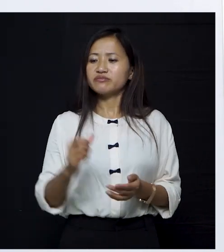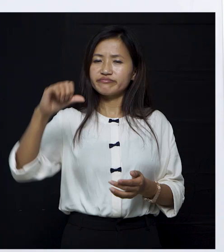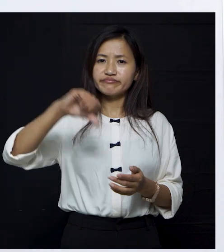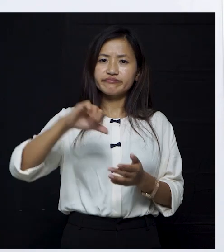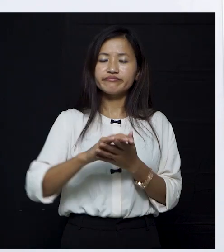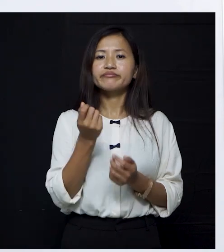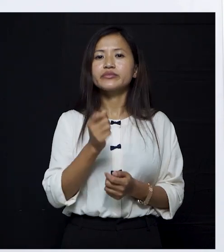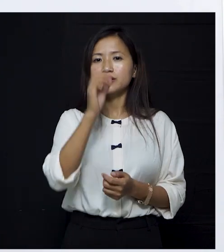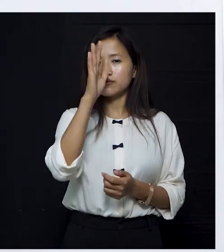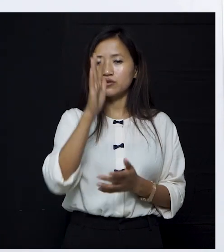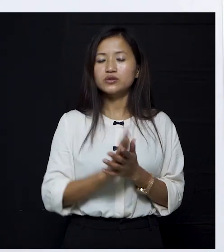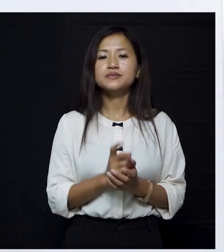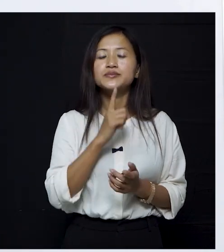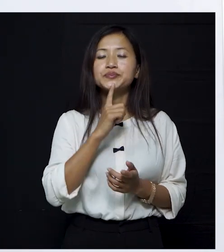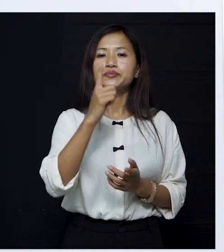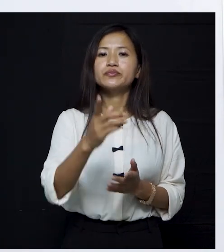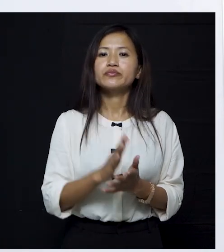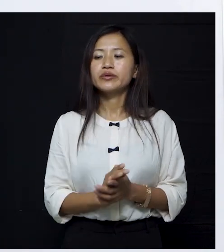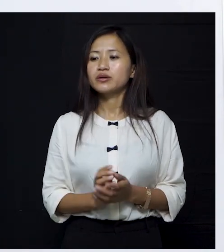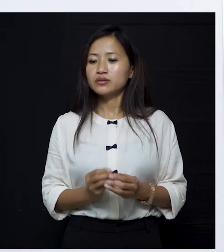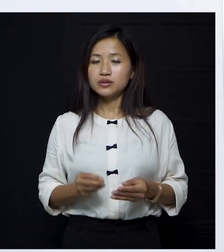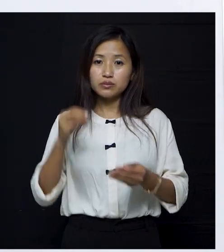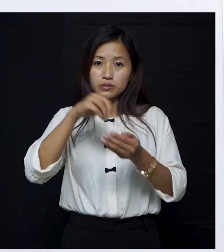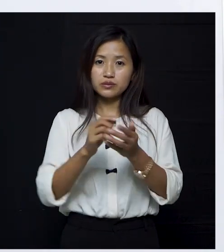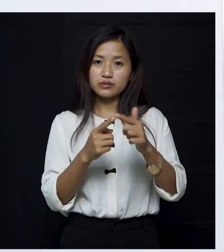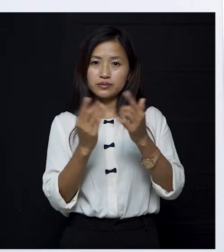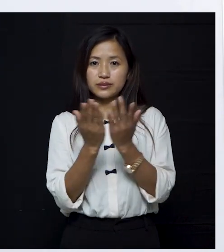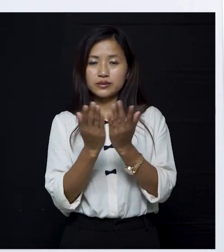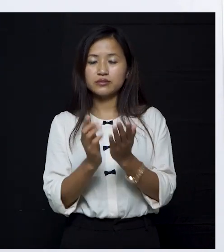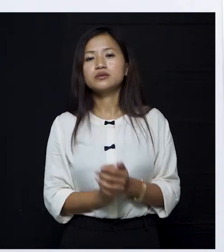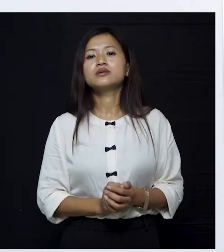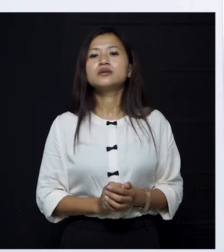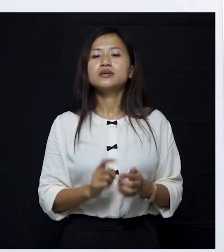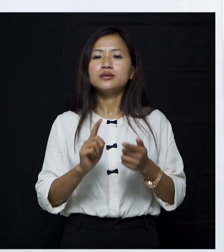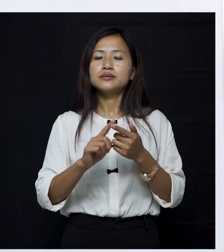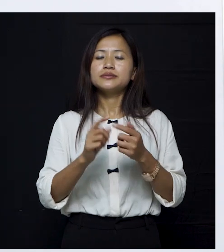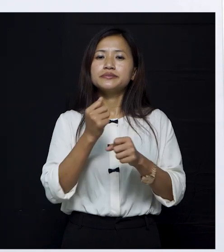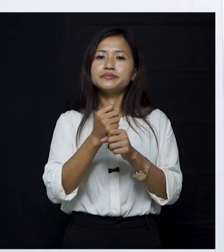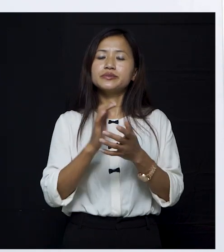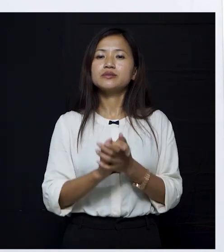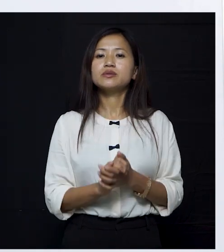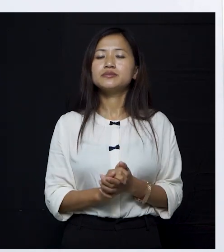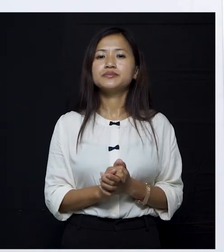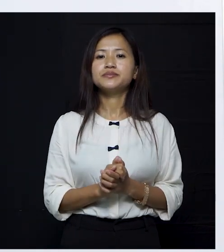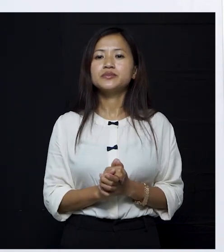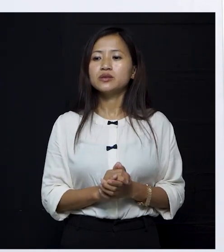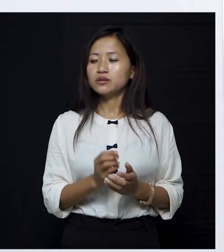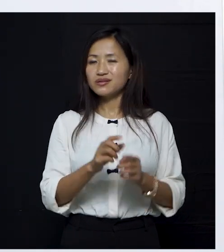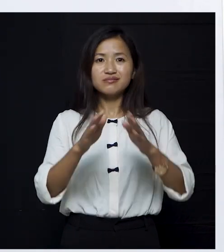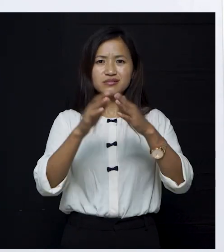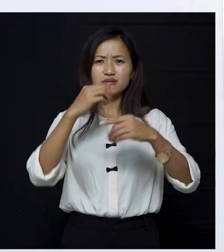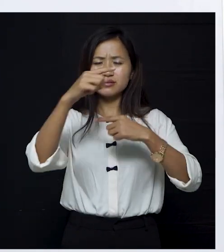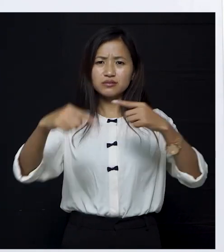information. In your textbook, they have mentioned an example, isn't it? That is to do with milk. Those industries who